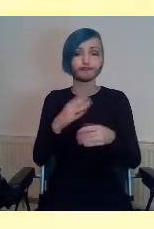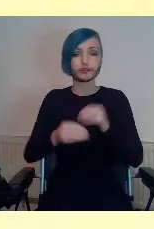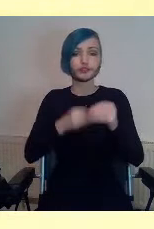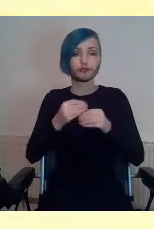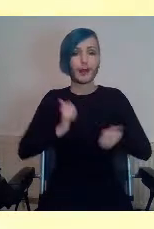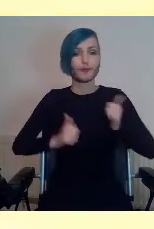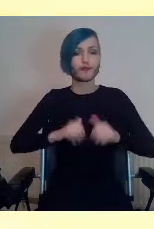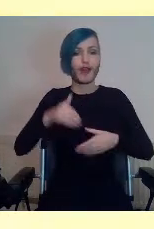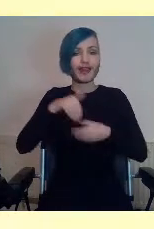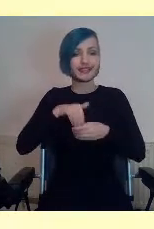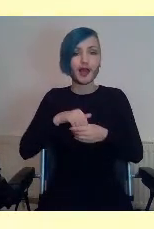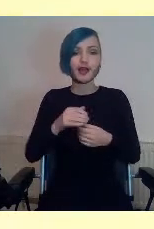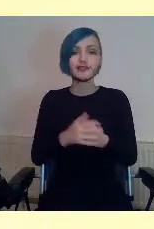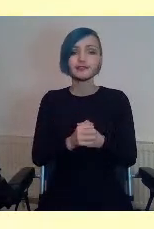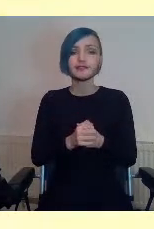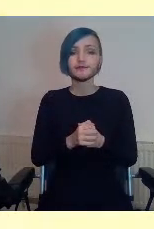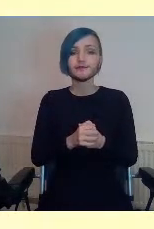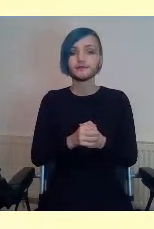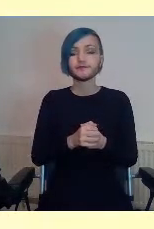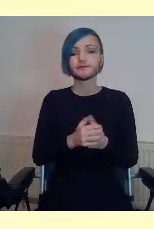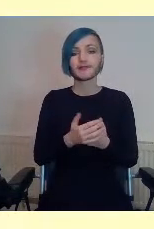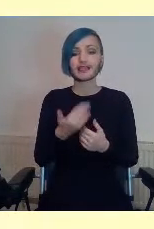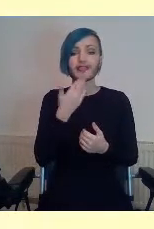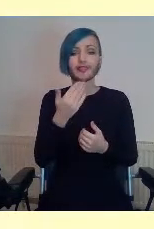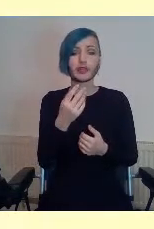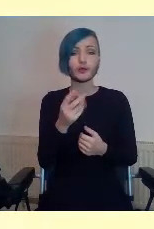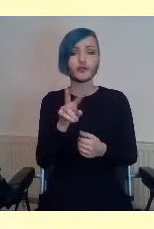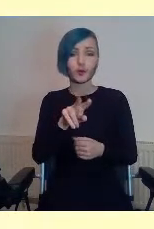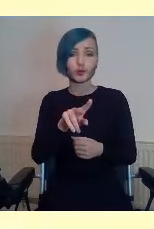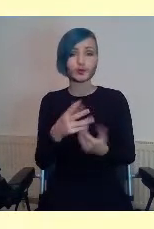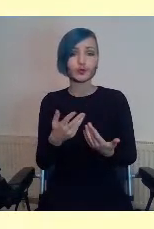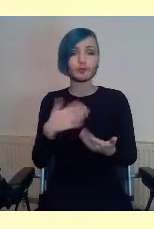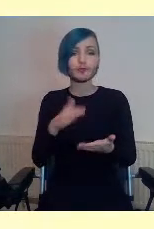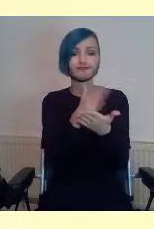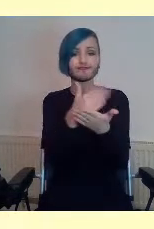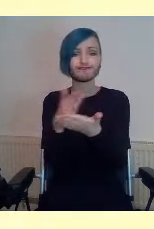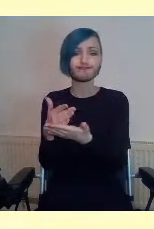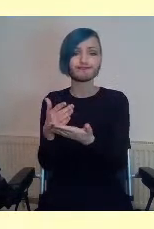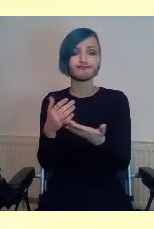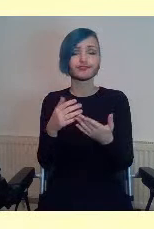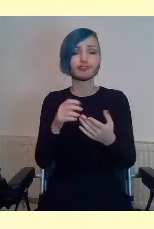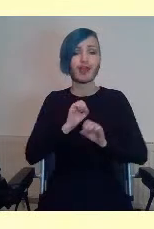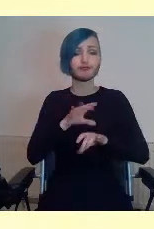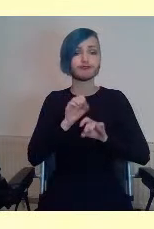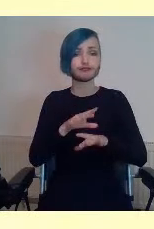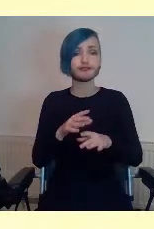you very much to you two for sharing your insights and inspiring us.